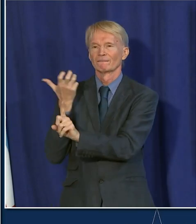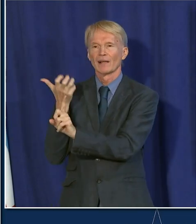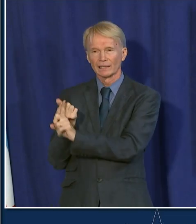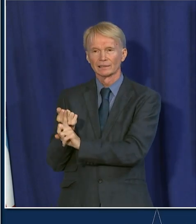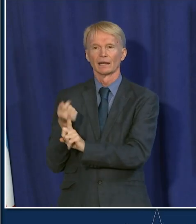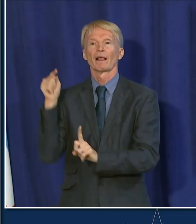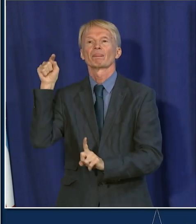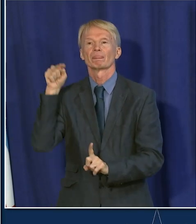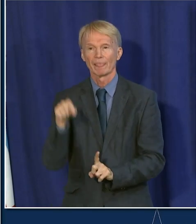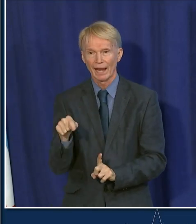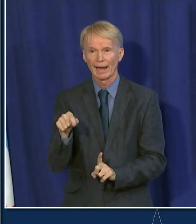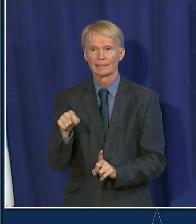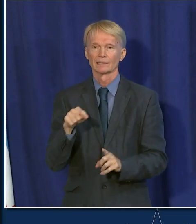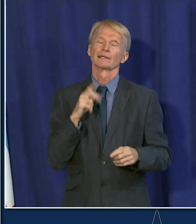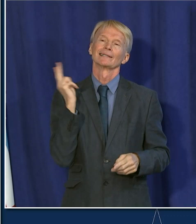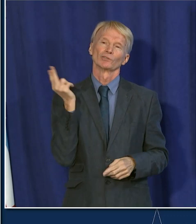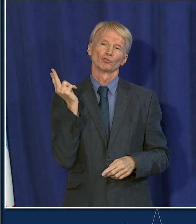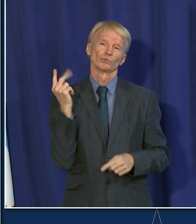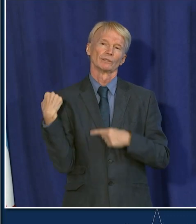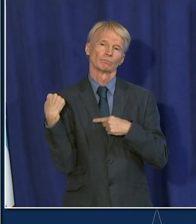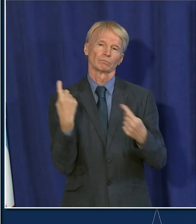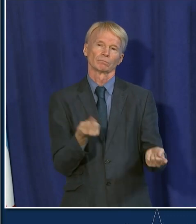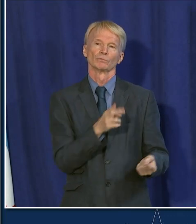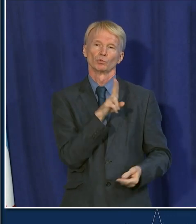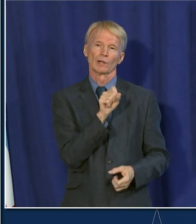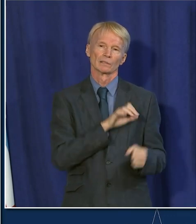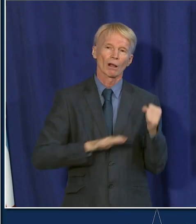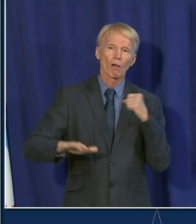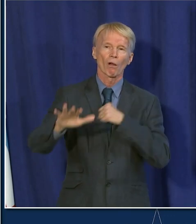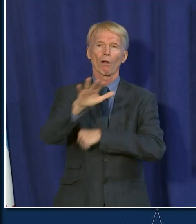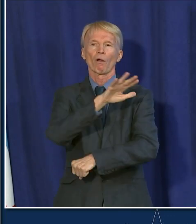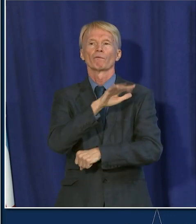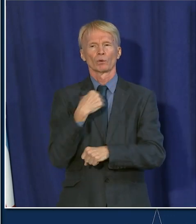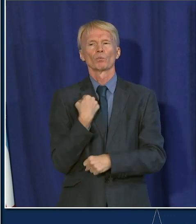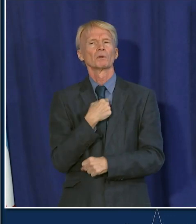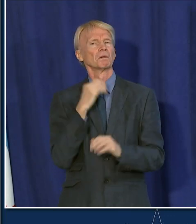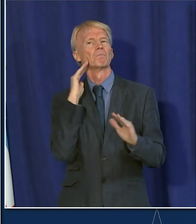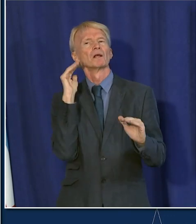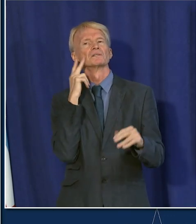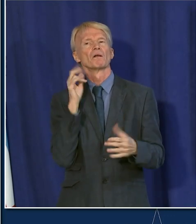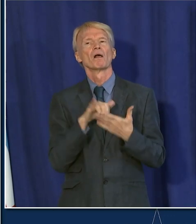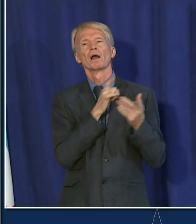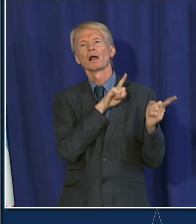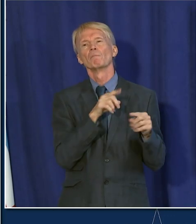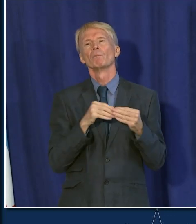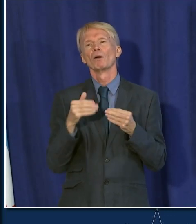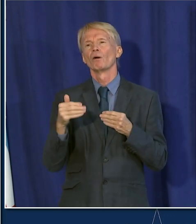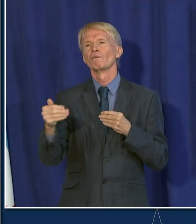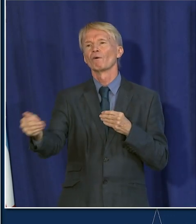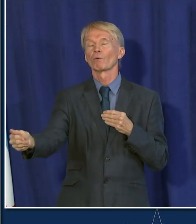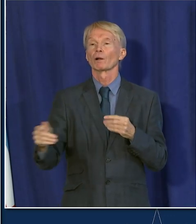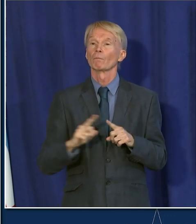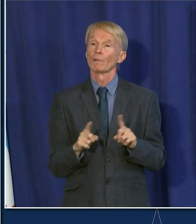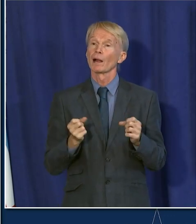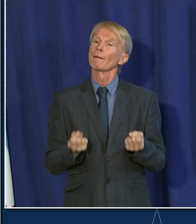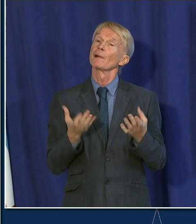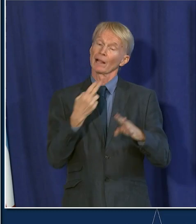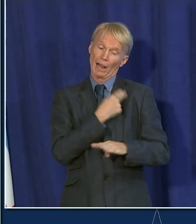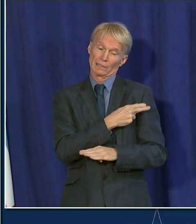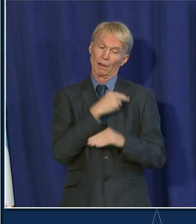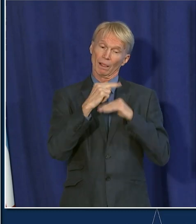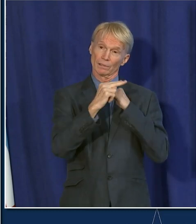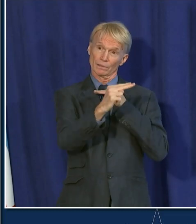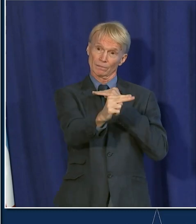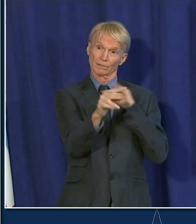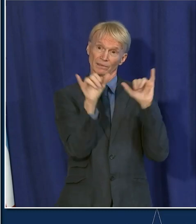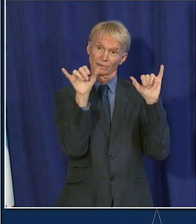And that's really been the pattern that we've seen across the U.S. and that we continue to expect to see moving forward. If we look at hospitalizations over that same